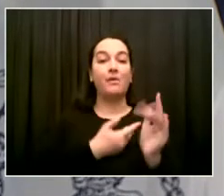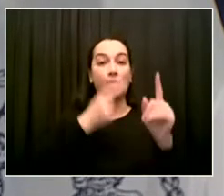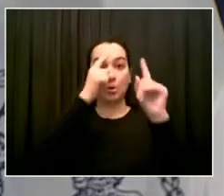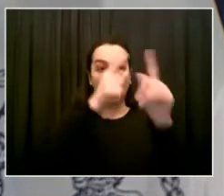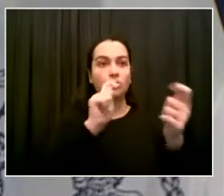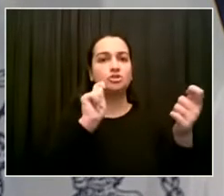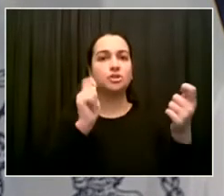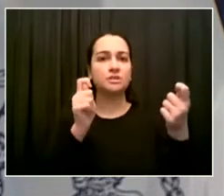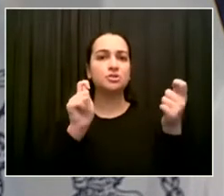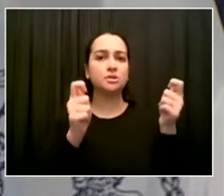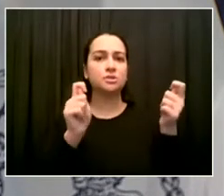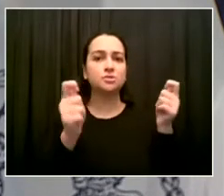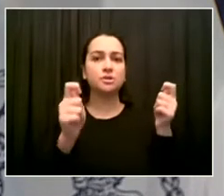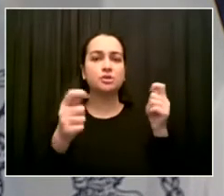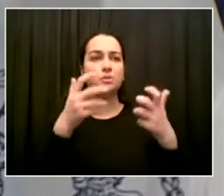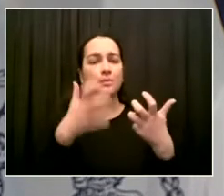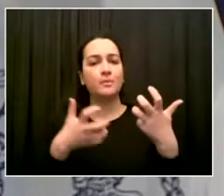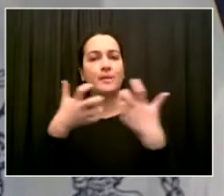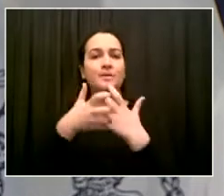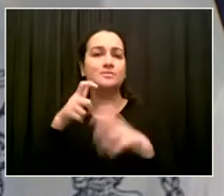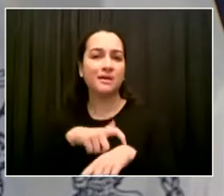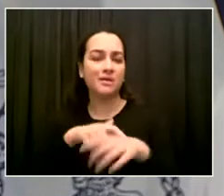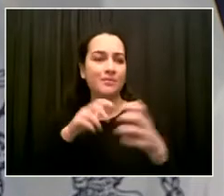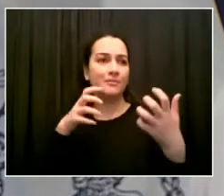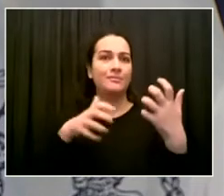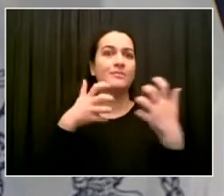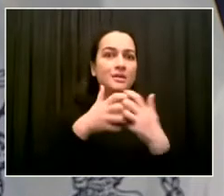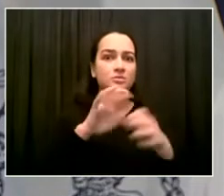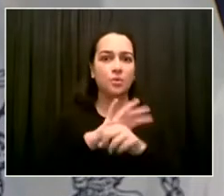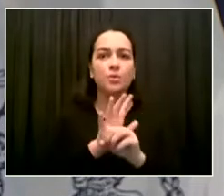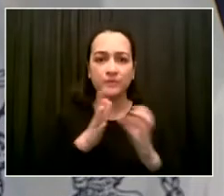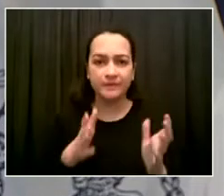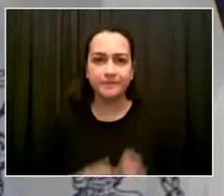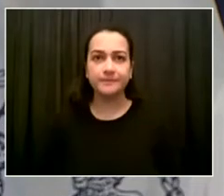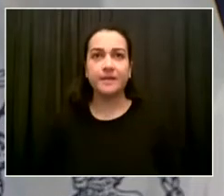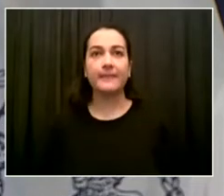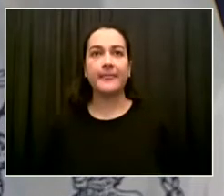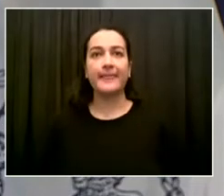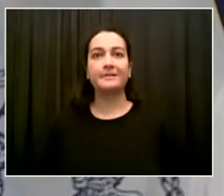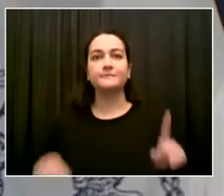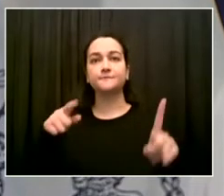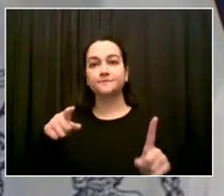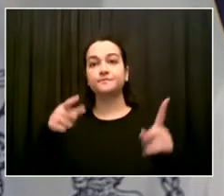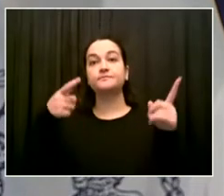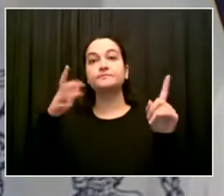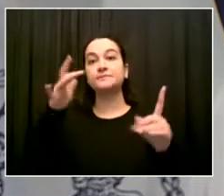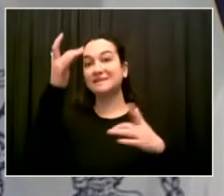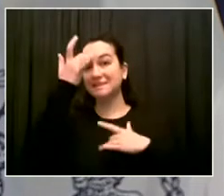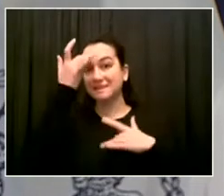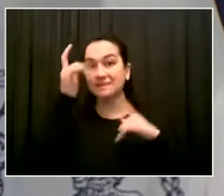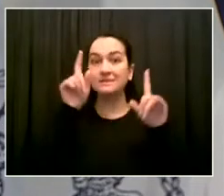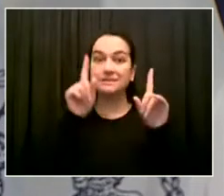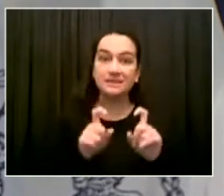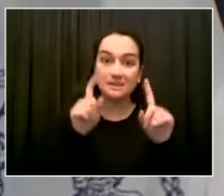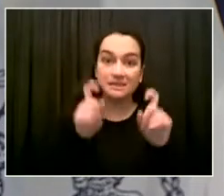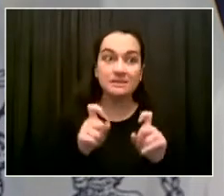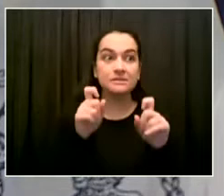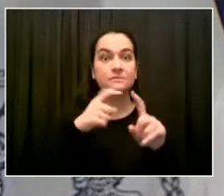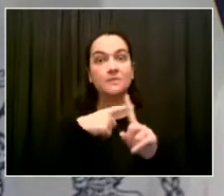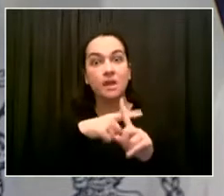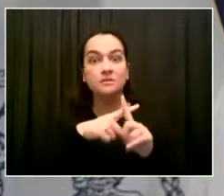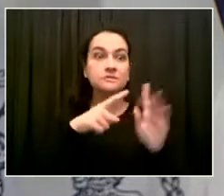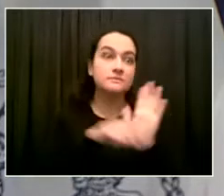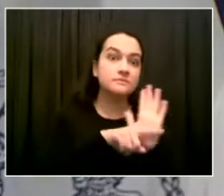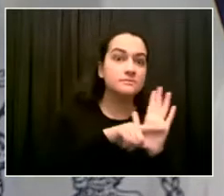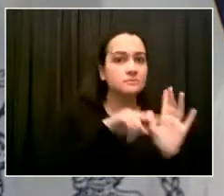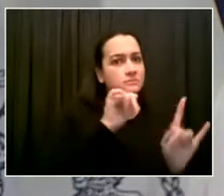is vaccination. And then the next best thing is following all the guidance that the health team has given. That still is overwhelmingly